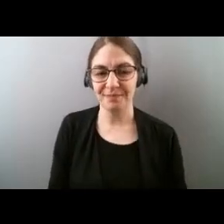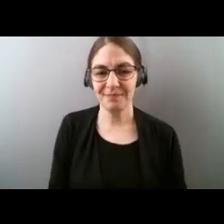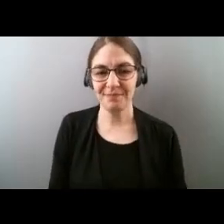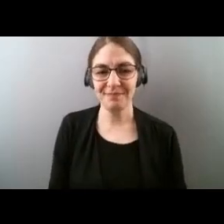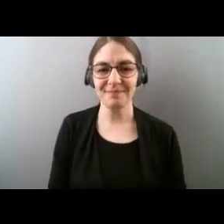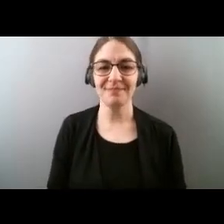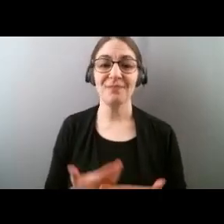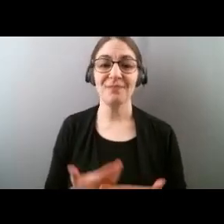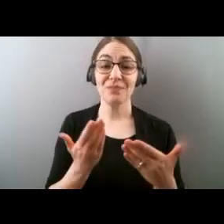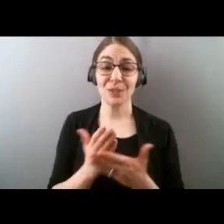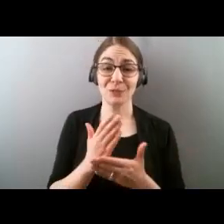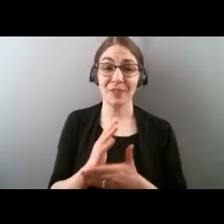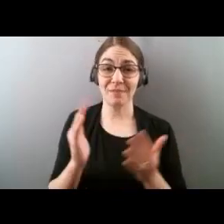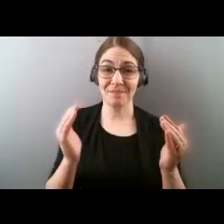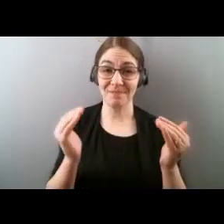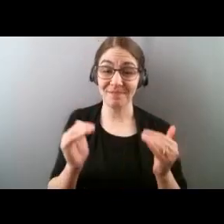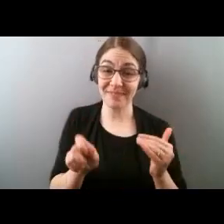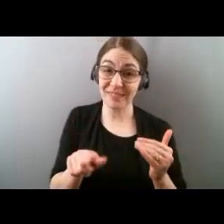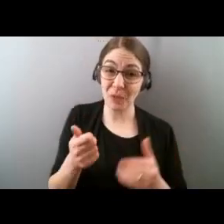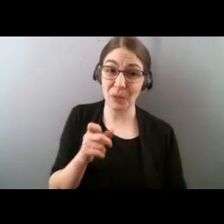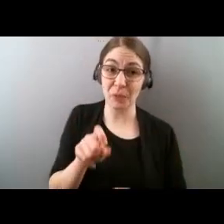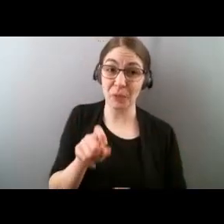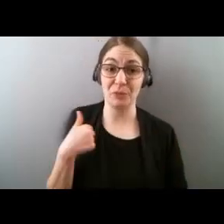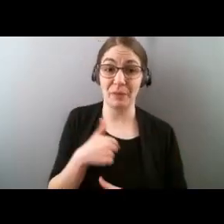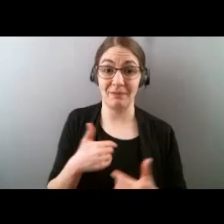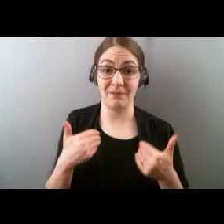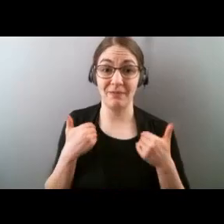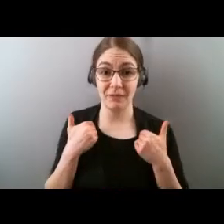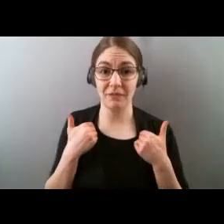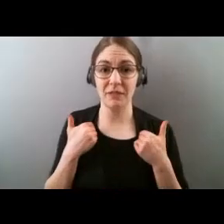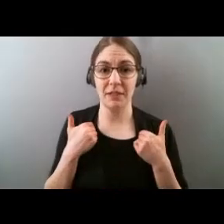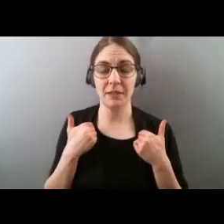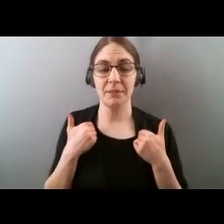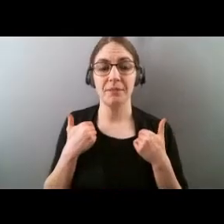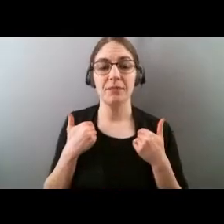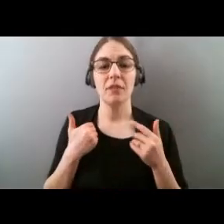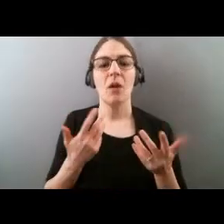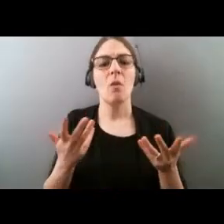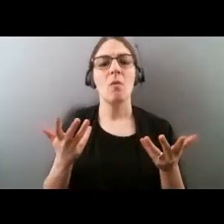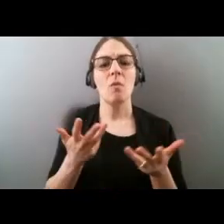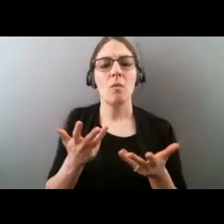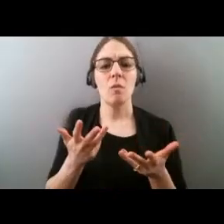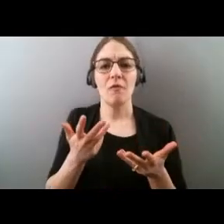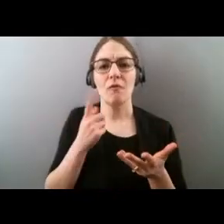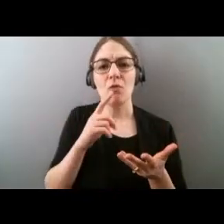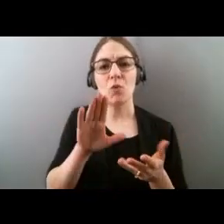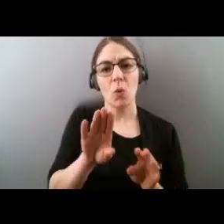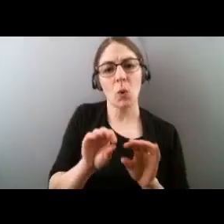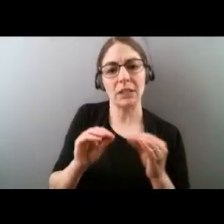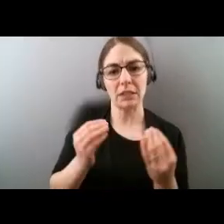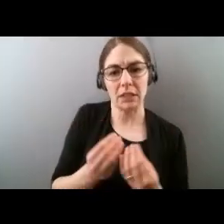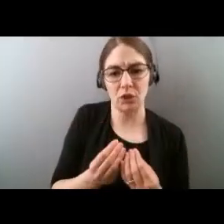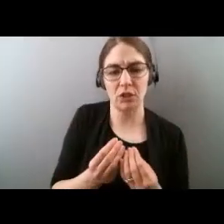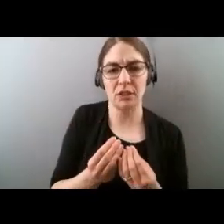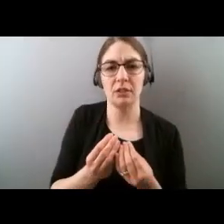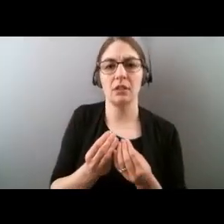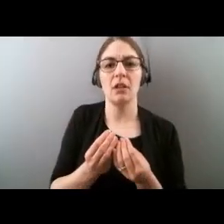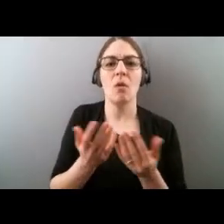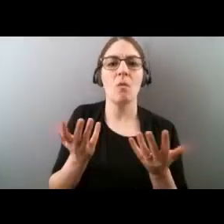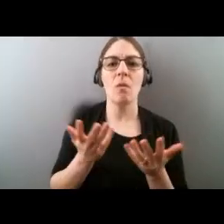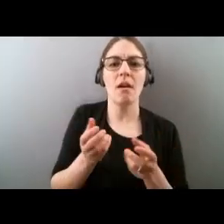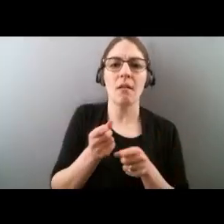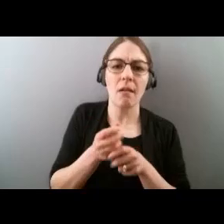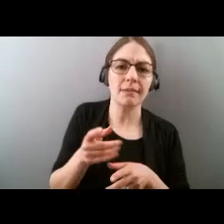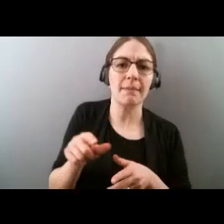All right, so another question we had was, what motivated your organization to develop a language and